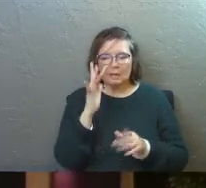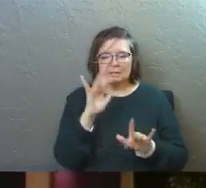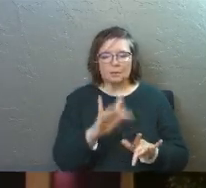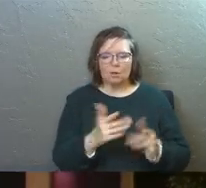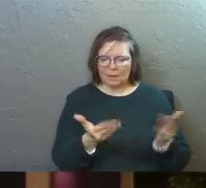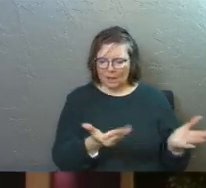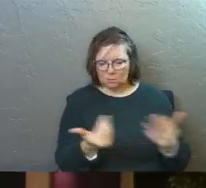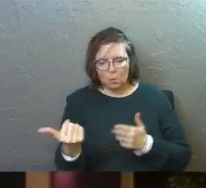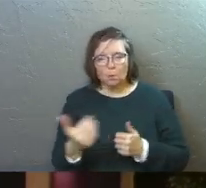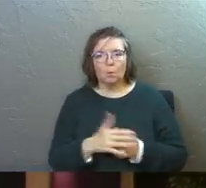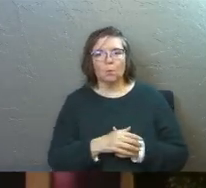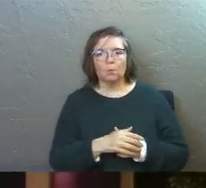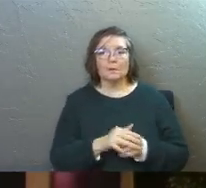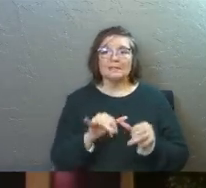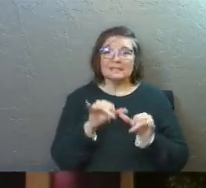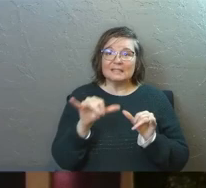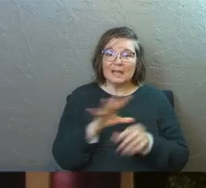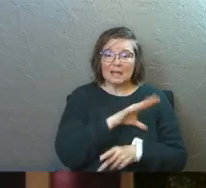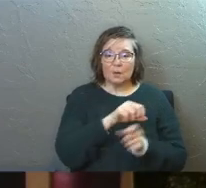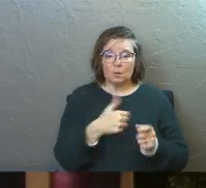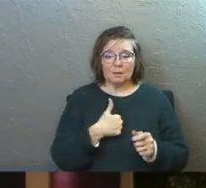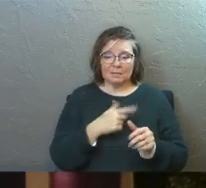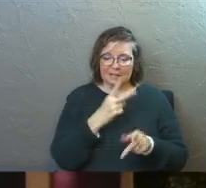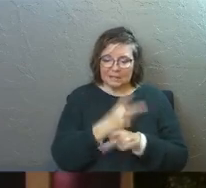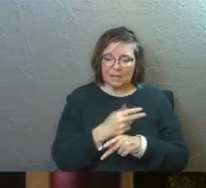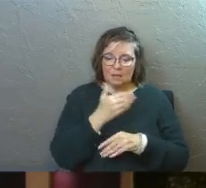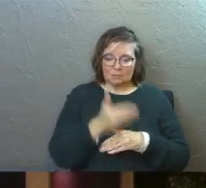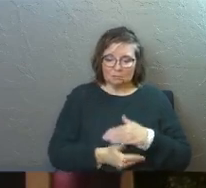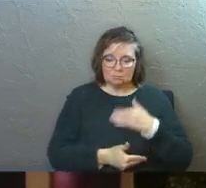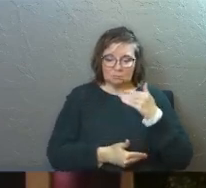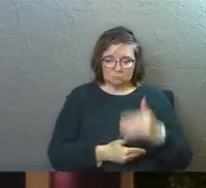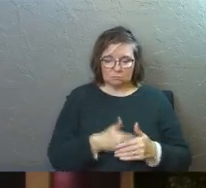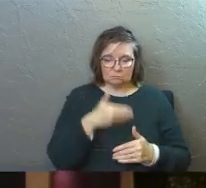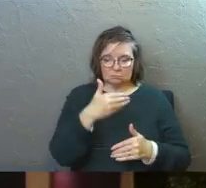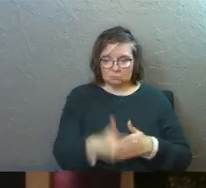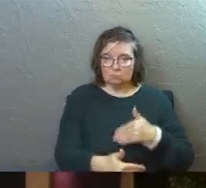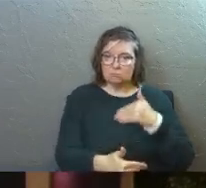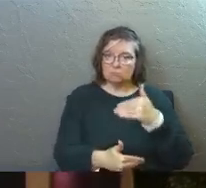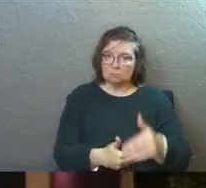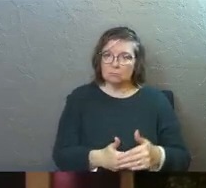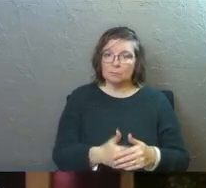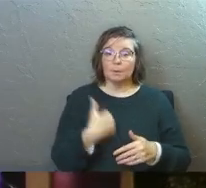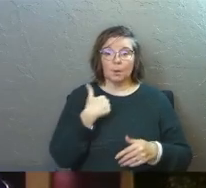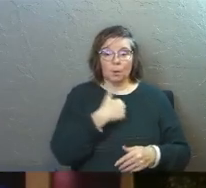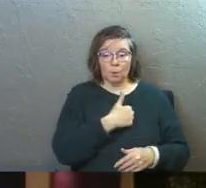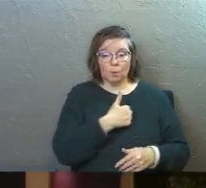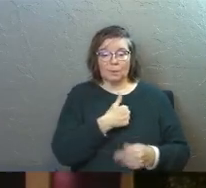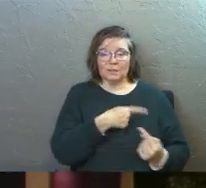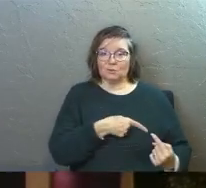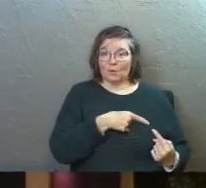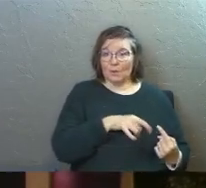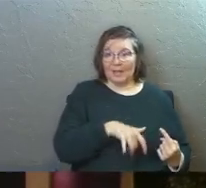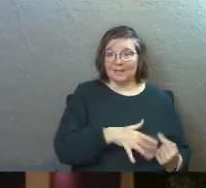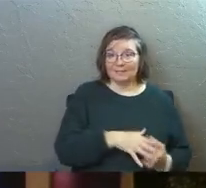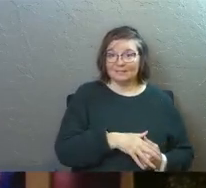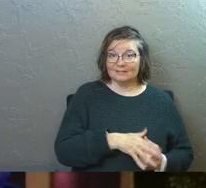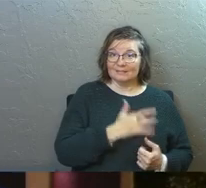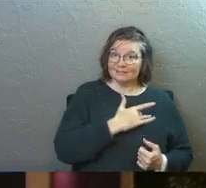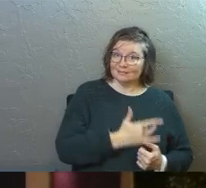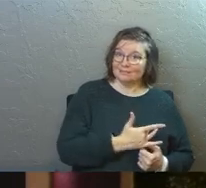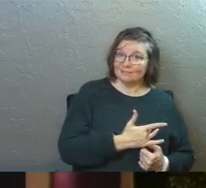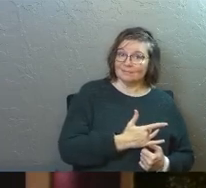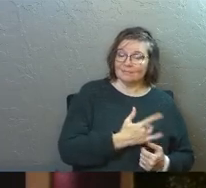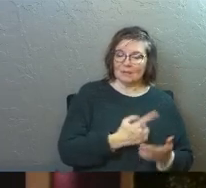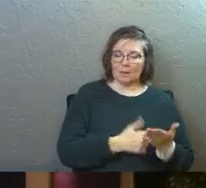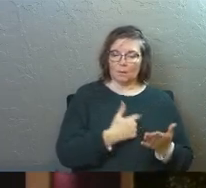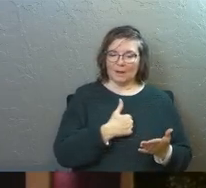mercy. Let's go. Stay in it with me. Let's keep moving forward. But we struggle with that. We have this